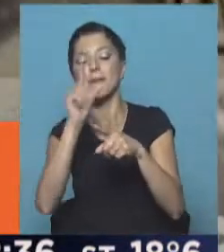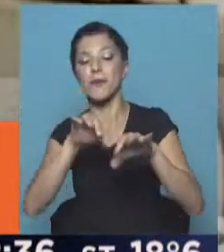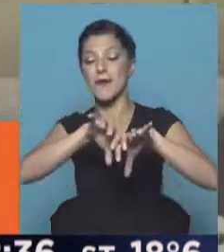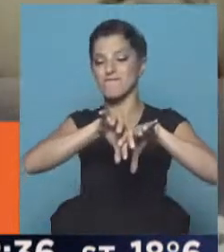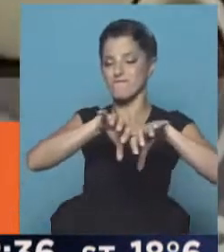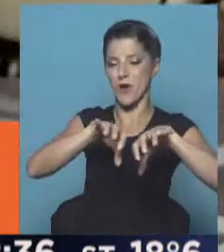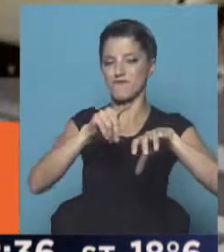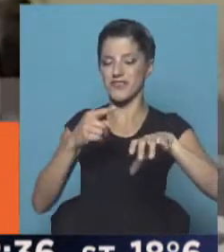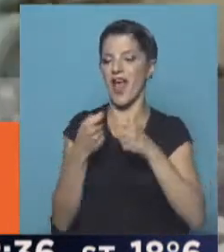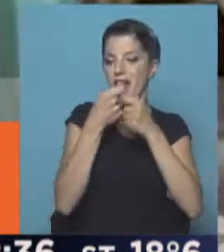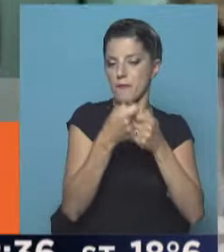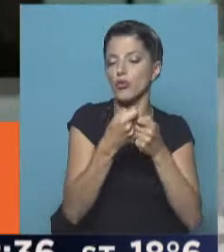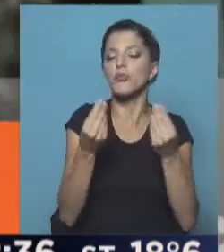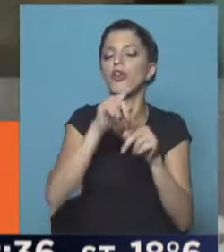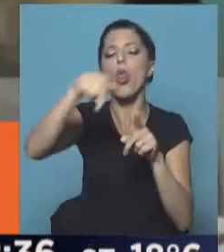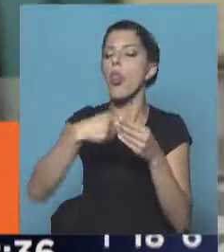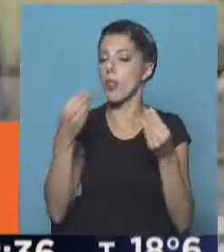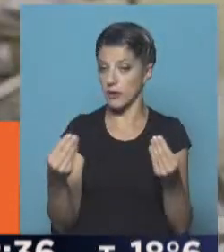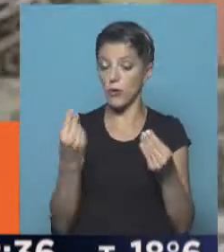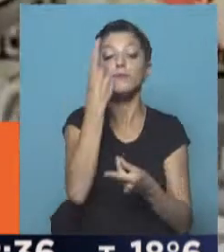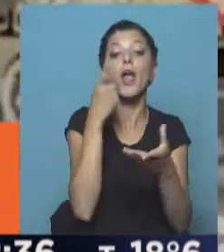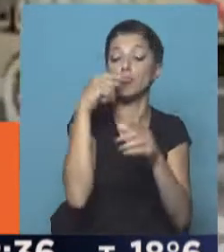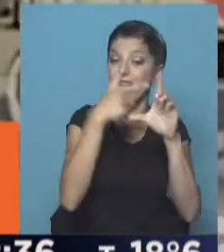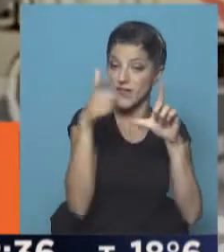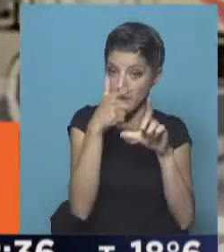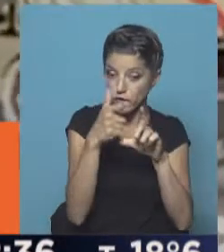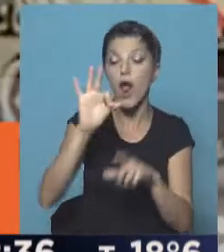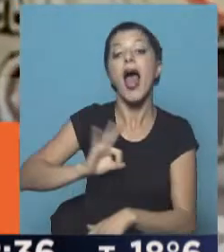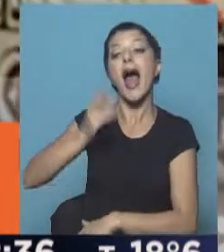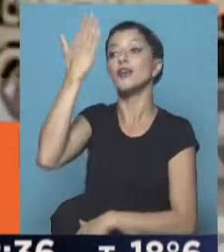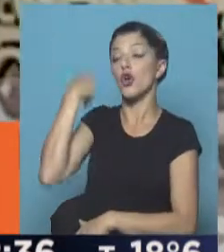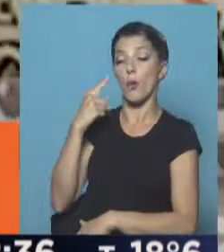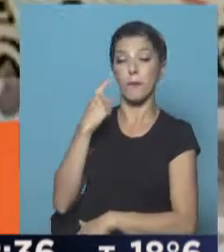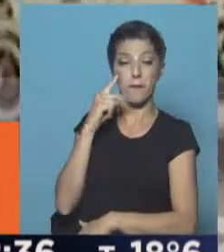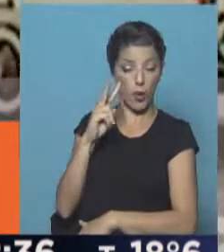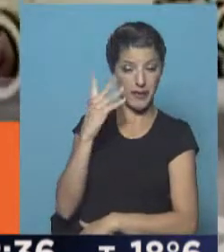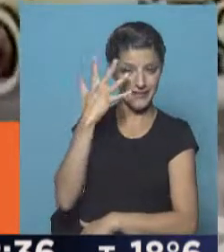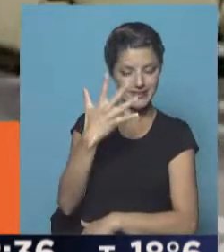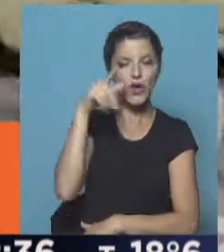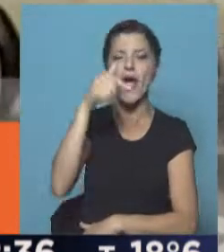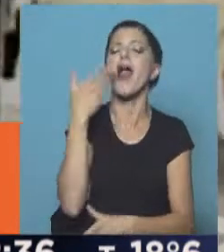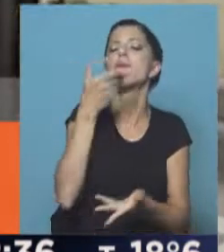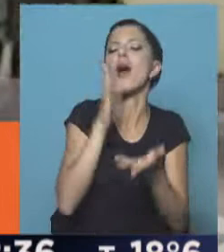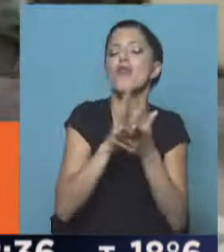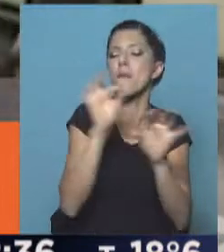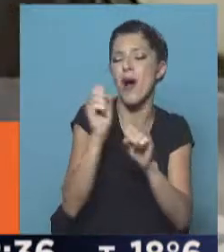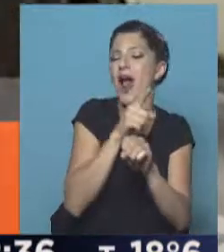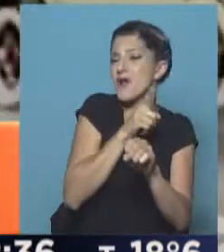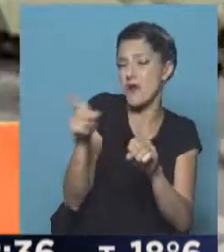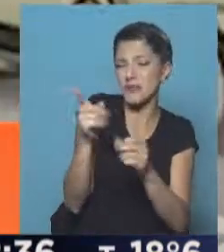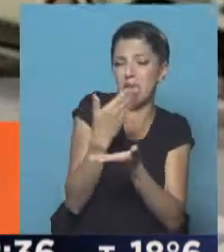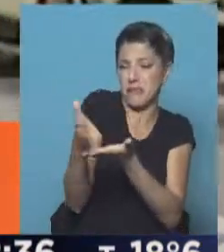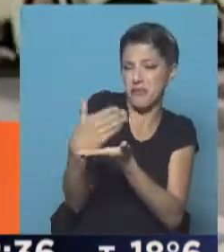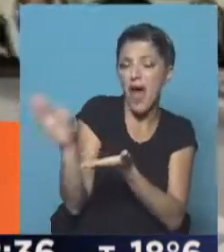a partir de la difusión de un video que muestra a Trump en 2005 pronunciando una desafortunada serie de comentarios misóginos